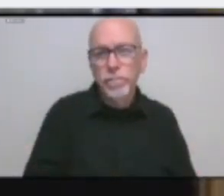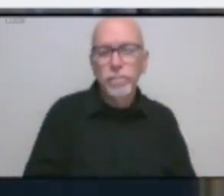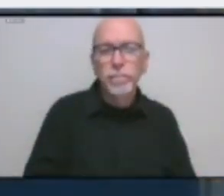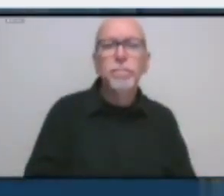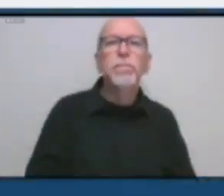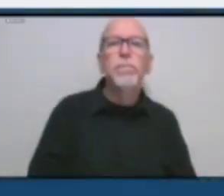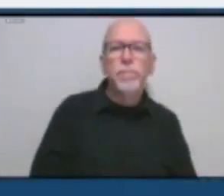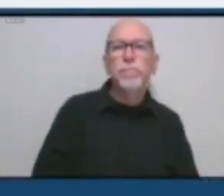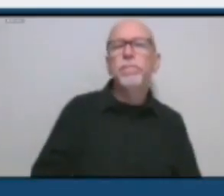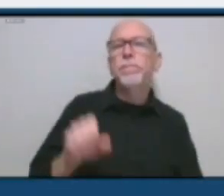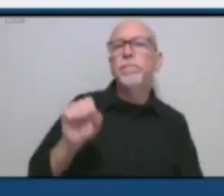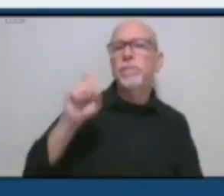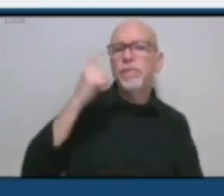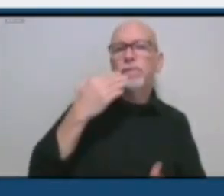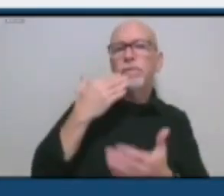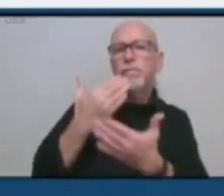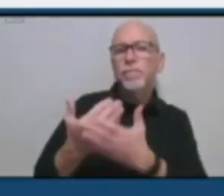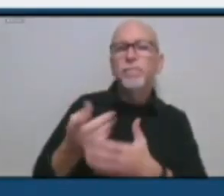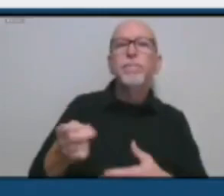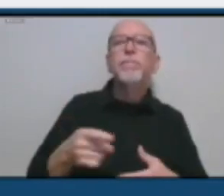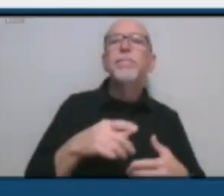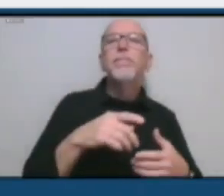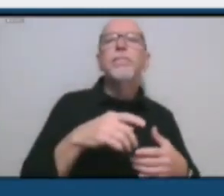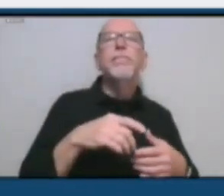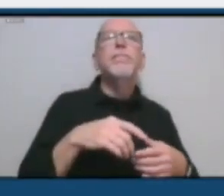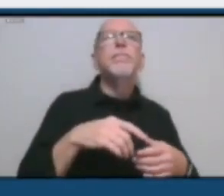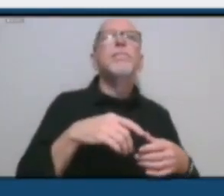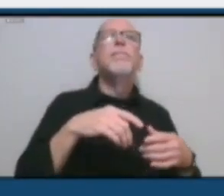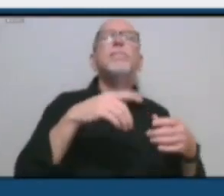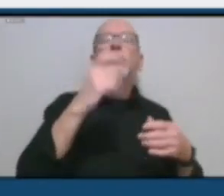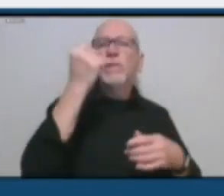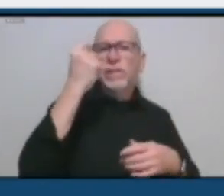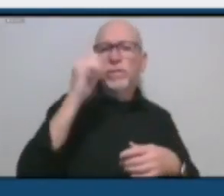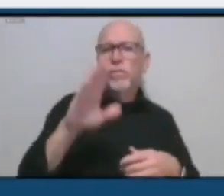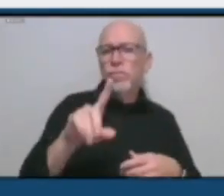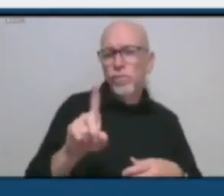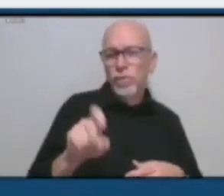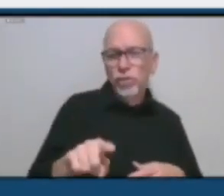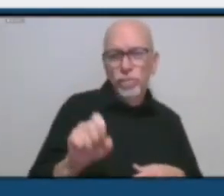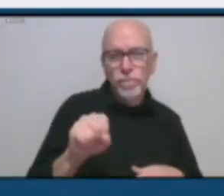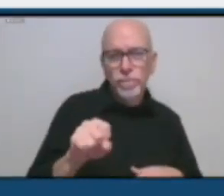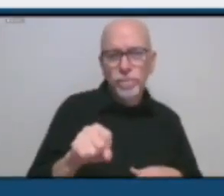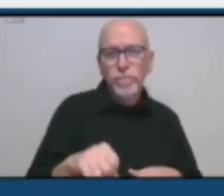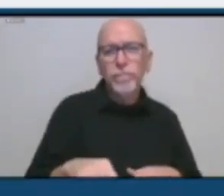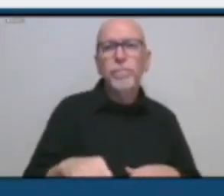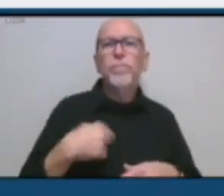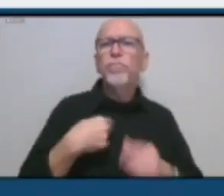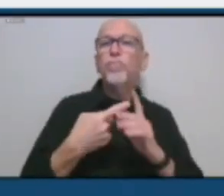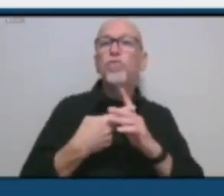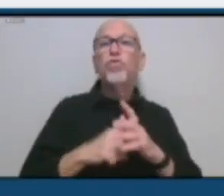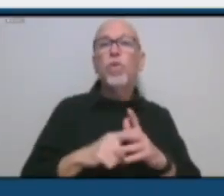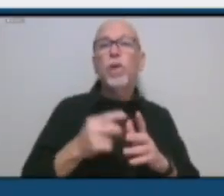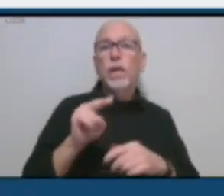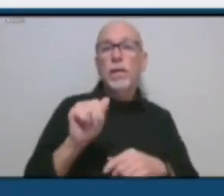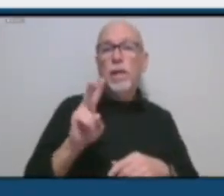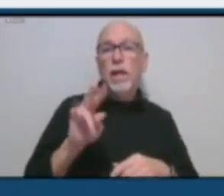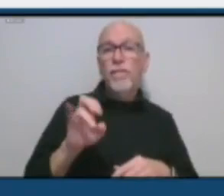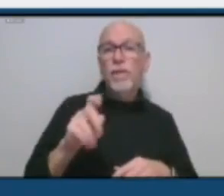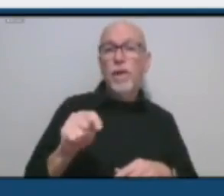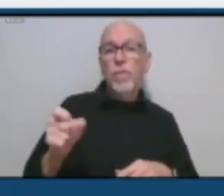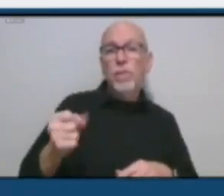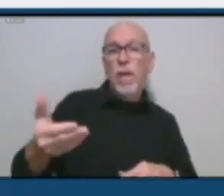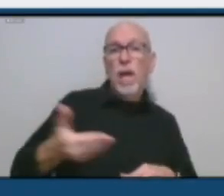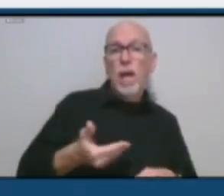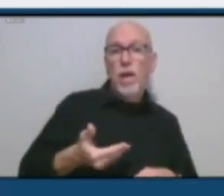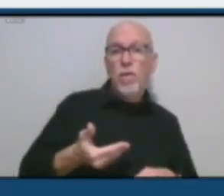Yes, Governor, thanks. And I think the question, understanding the question, I'll just start off by saying Navient was hired to